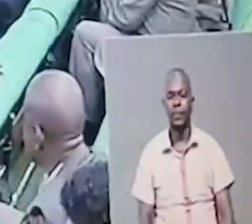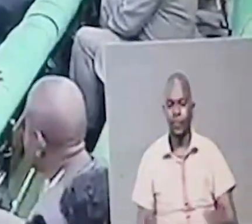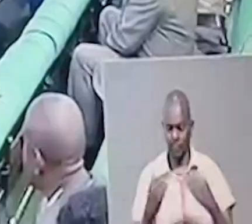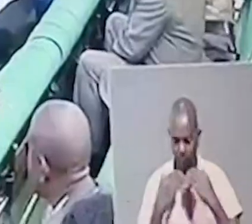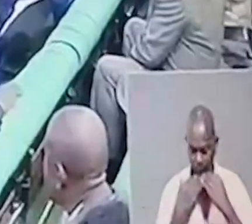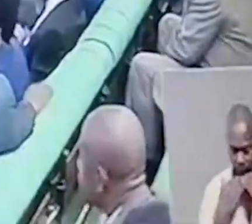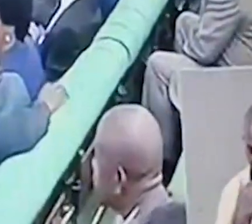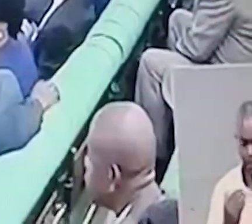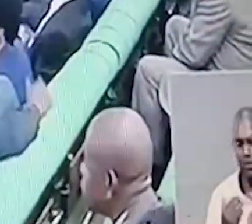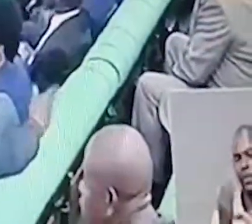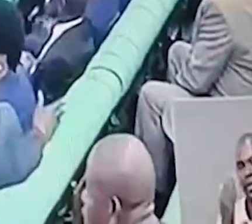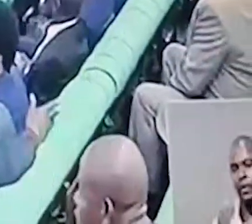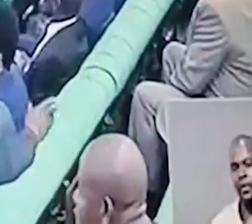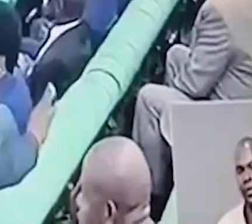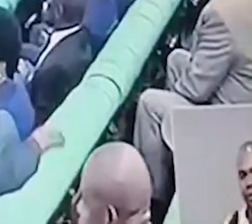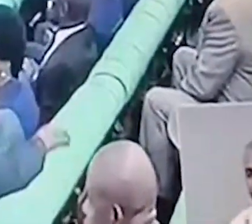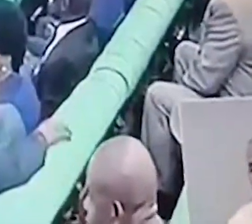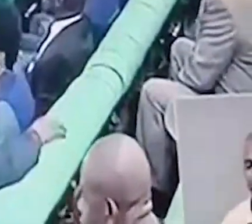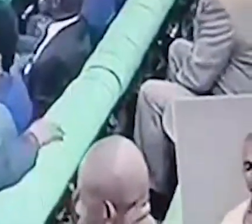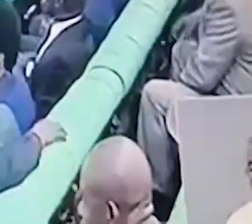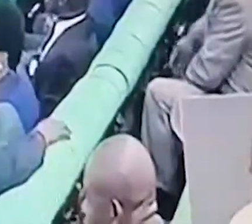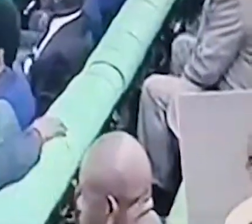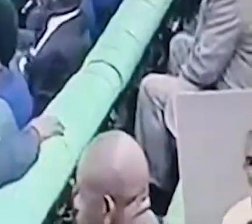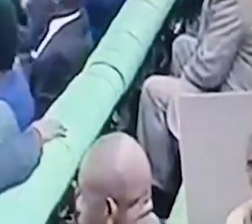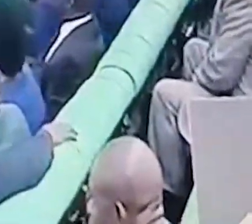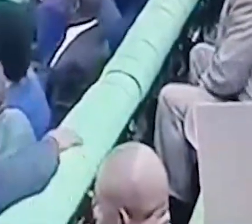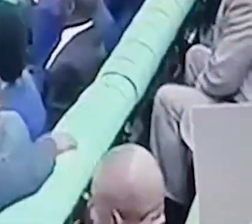you very much, Right Honorable Speaker.